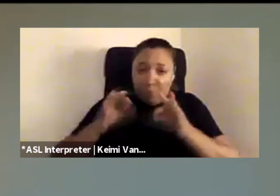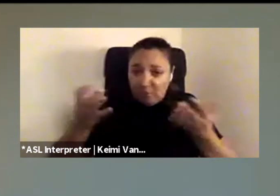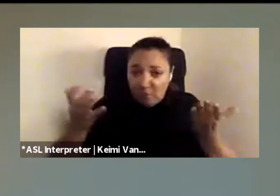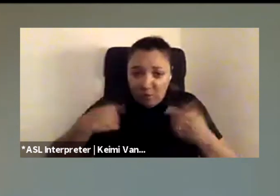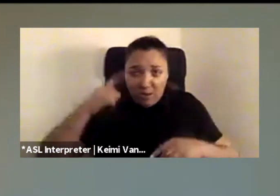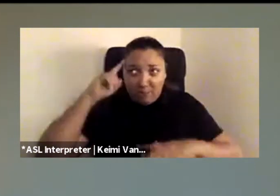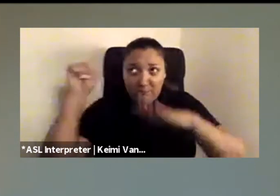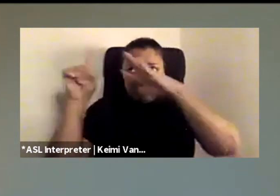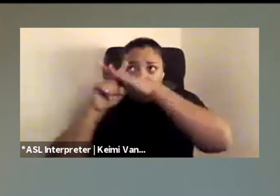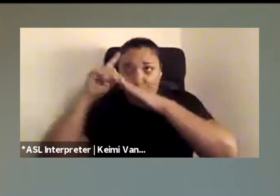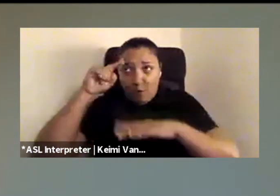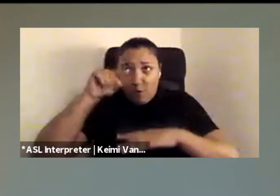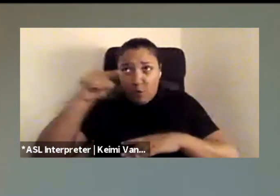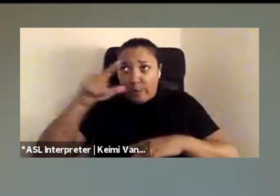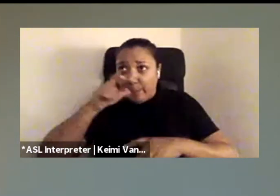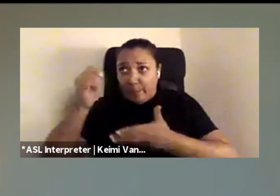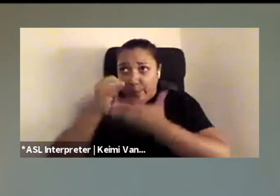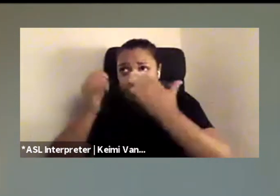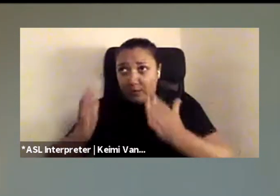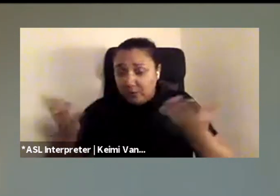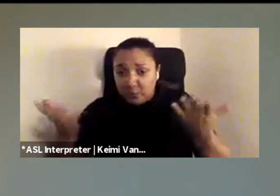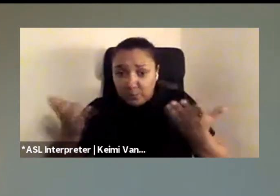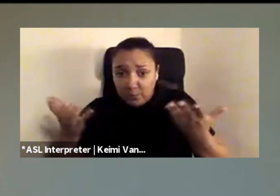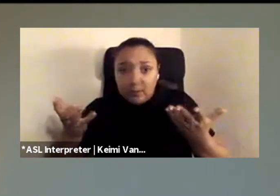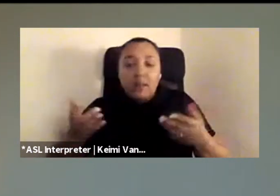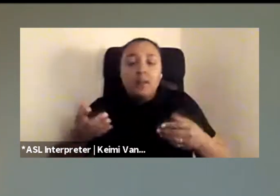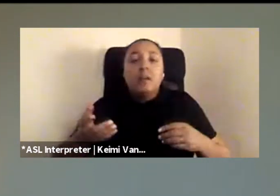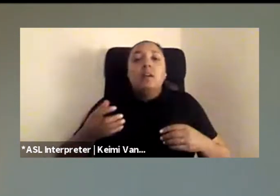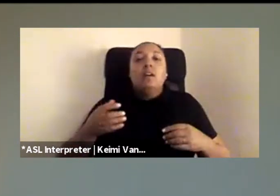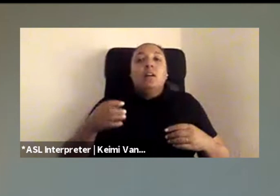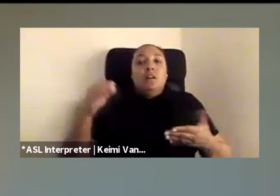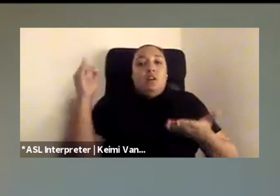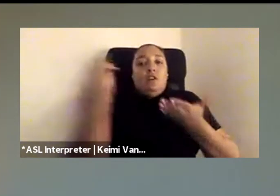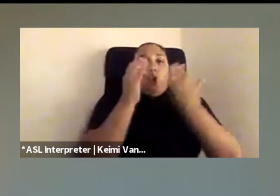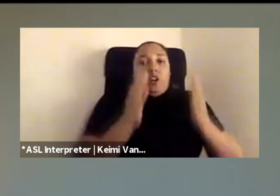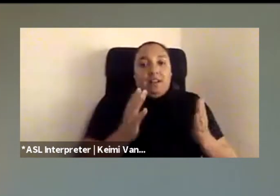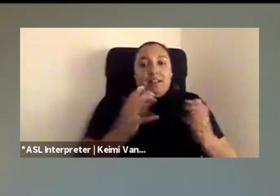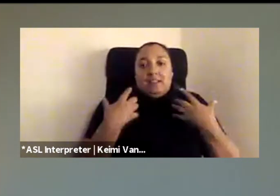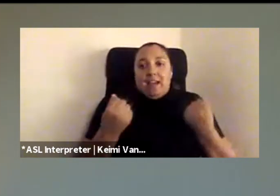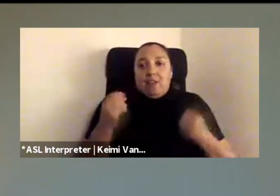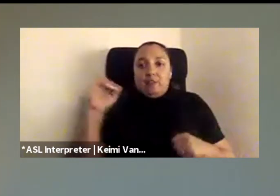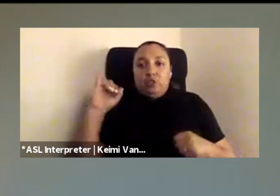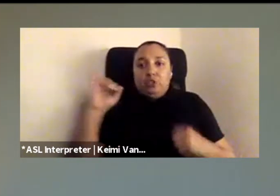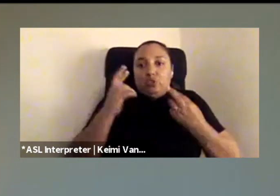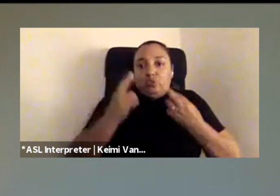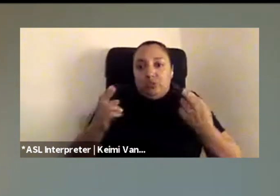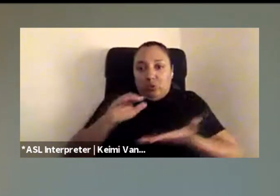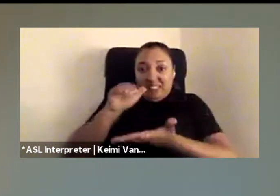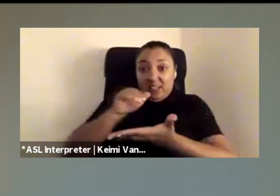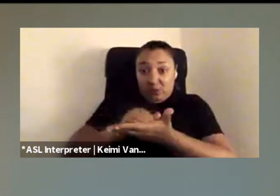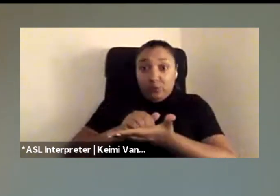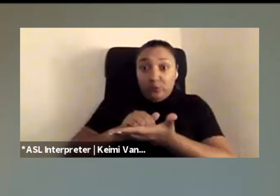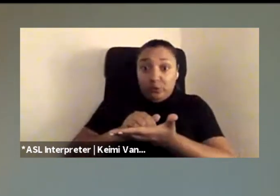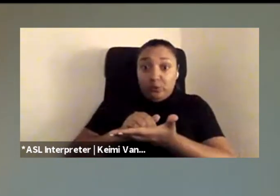for artists is the Artist Health Insurance Resource Center. And that's a place